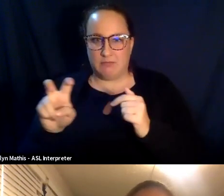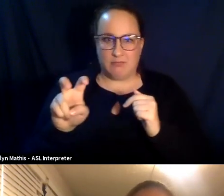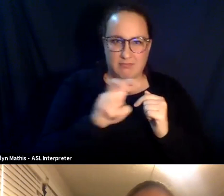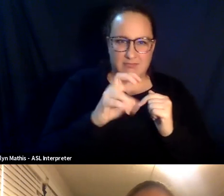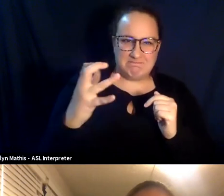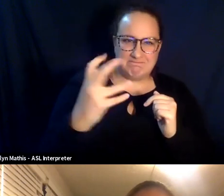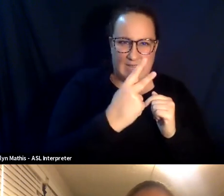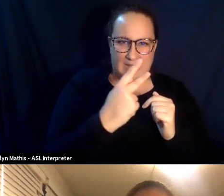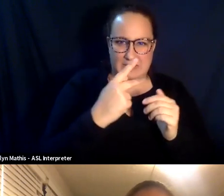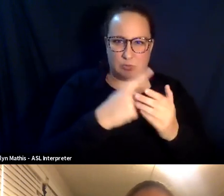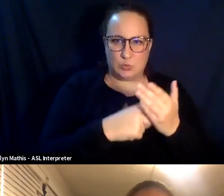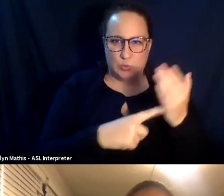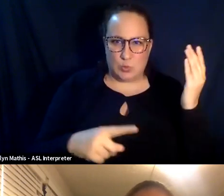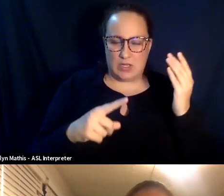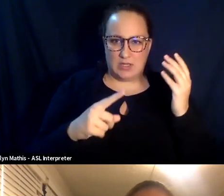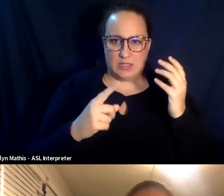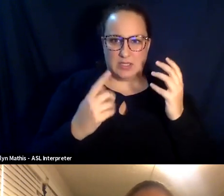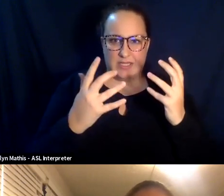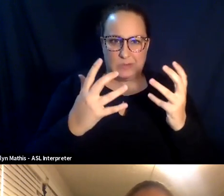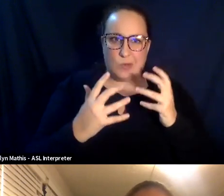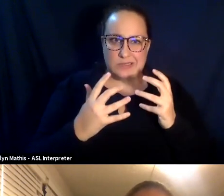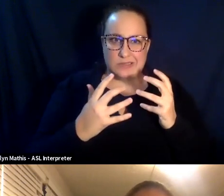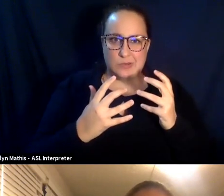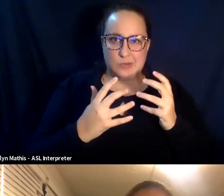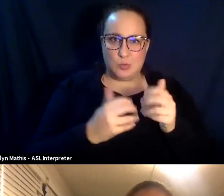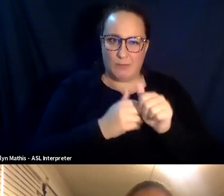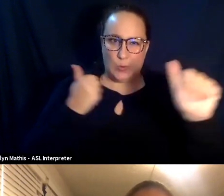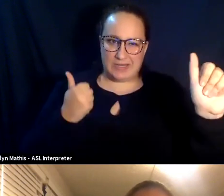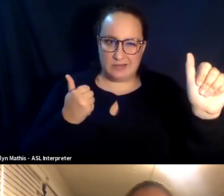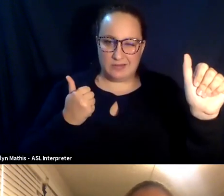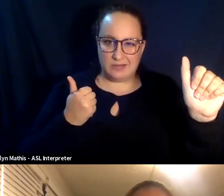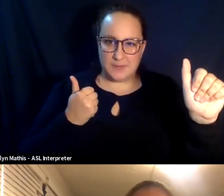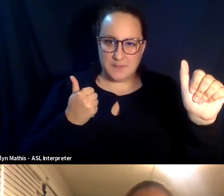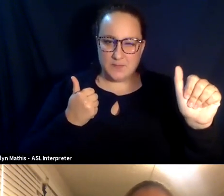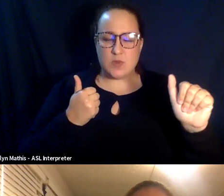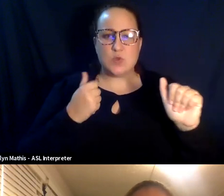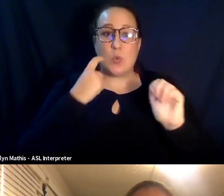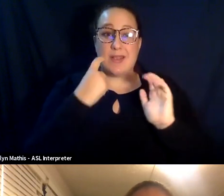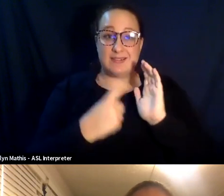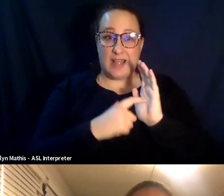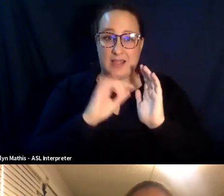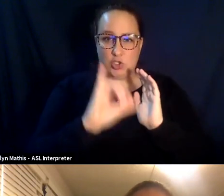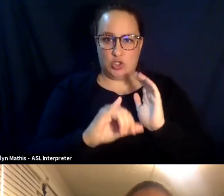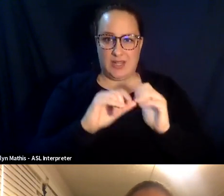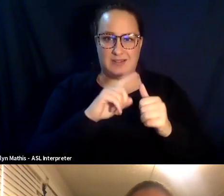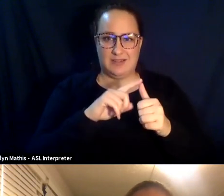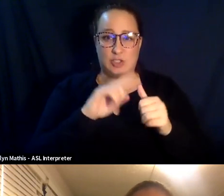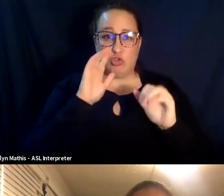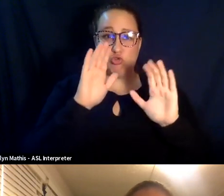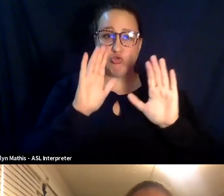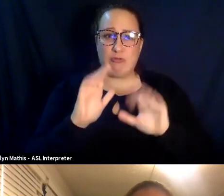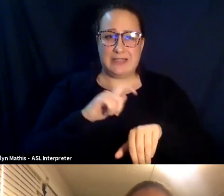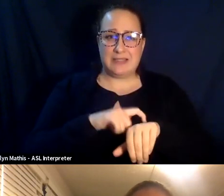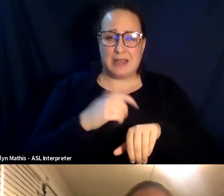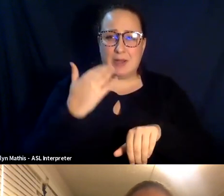he really truly wants to avoid. So first, acknowledging that this is a really great time. I know